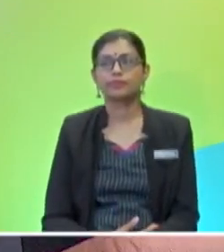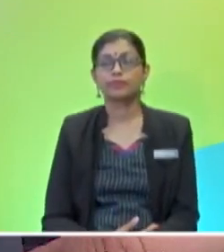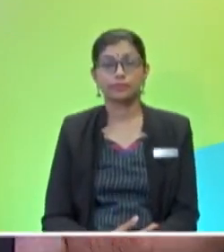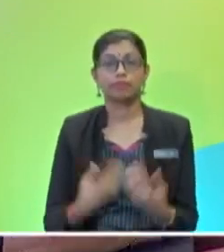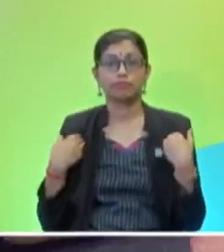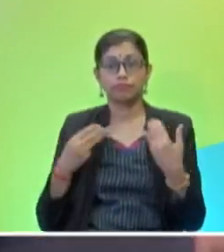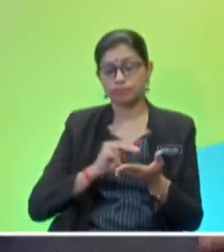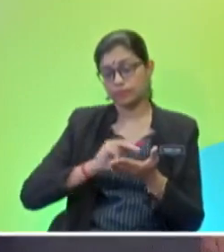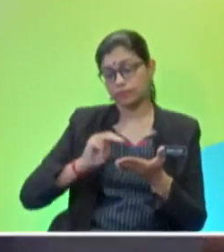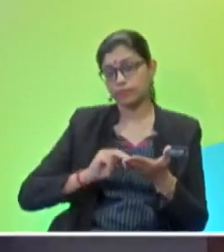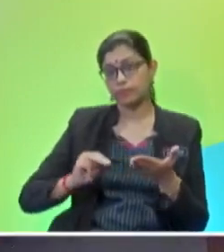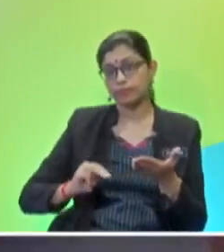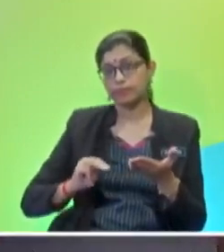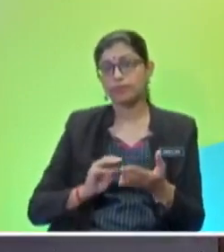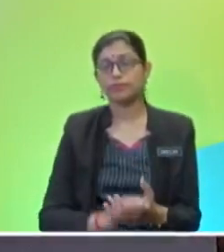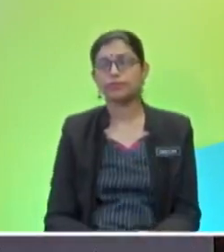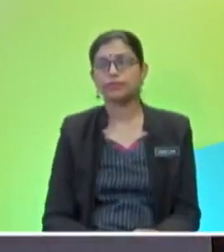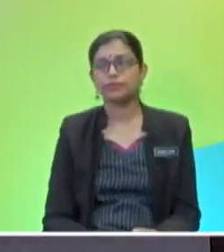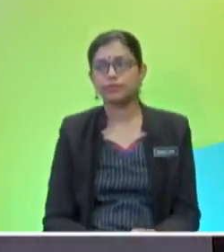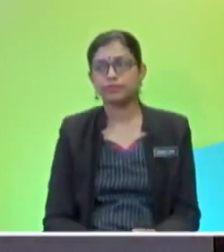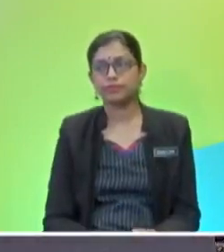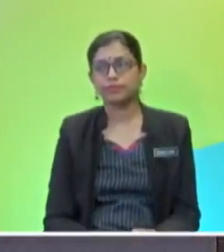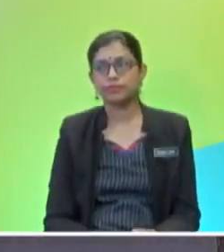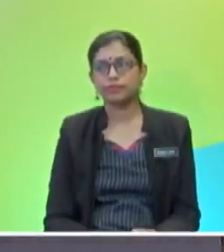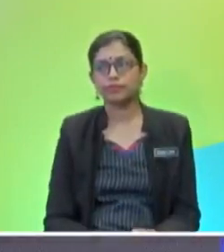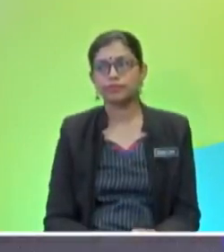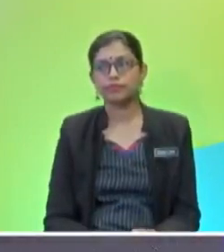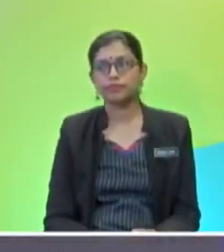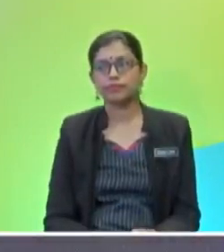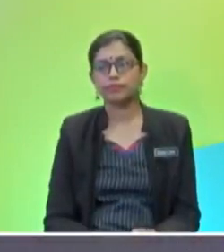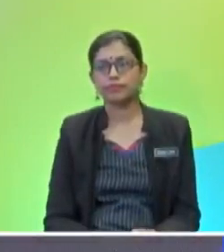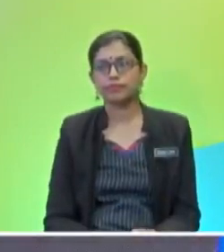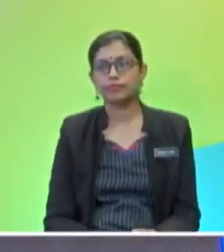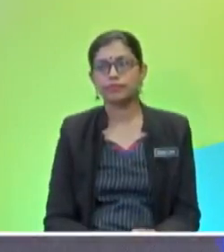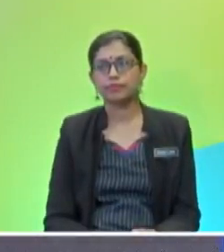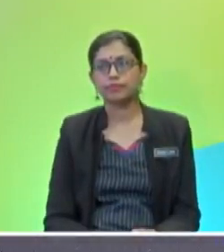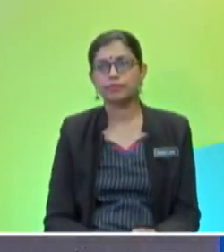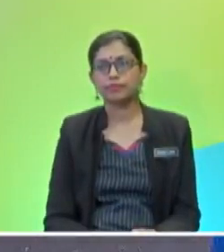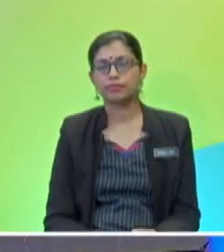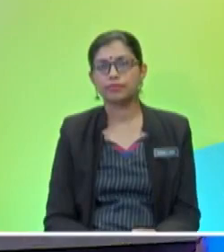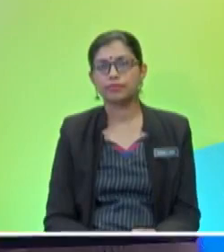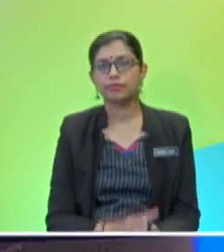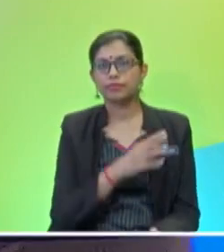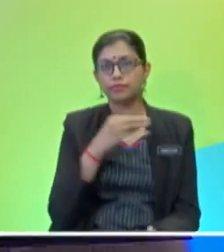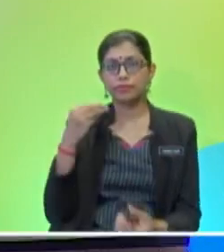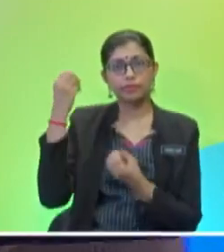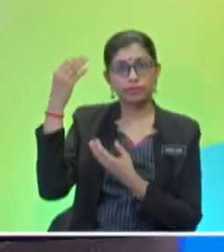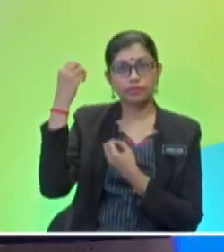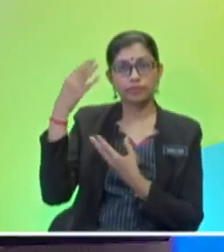map, and we got the pop-up in the middle, and then it's information